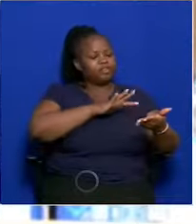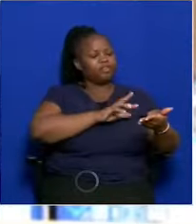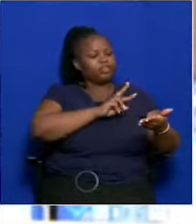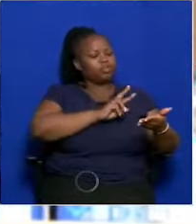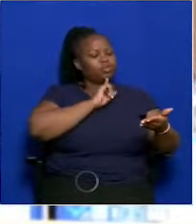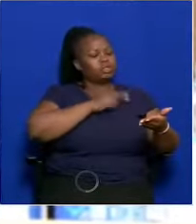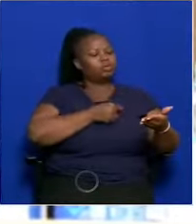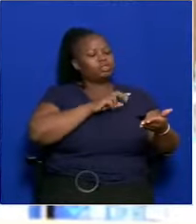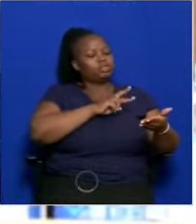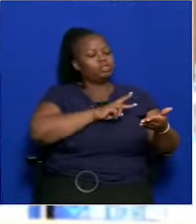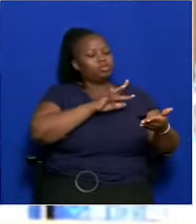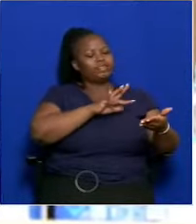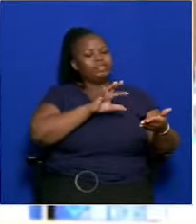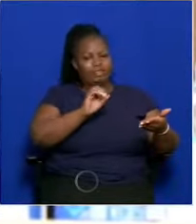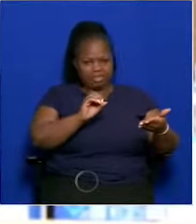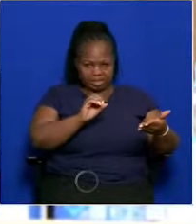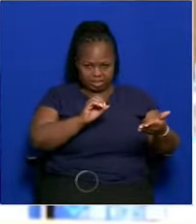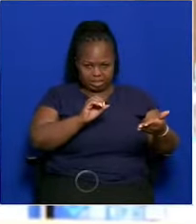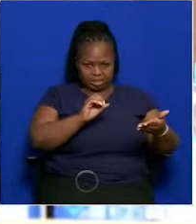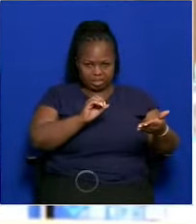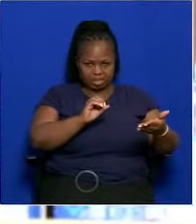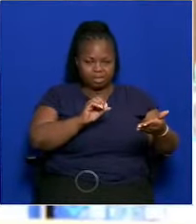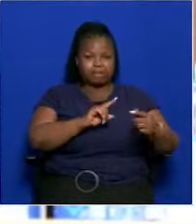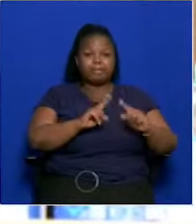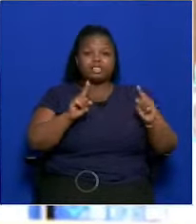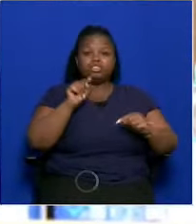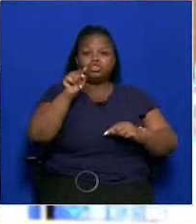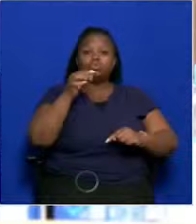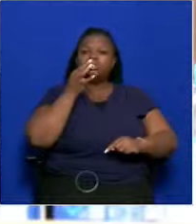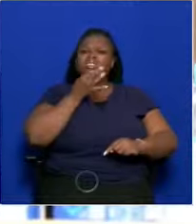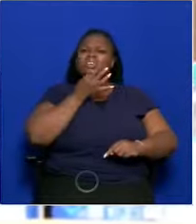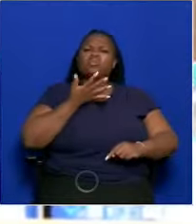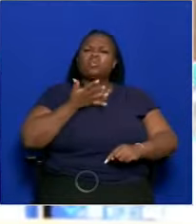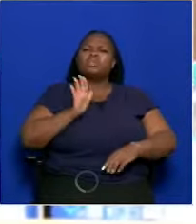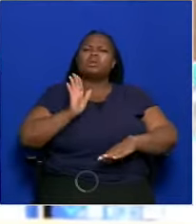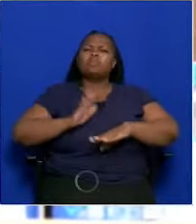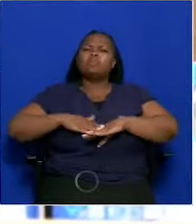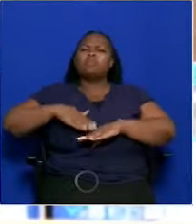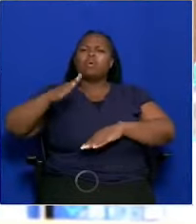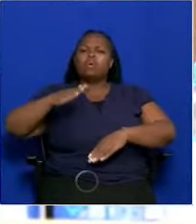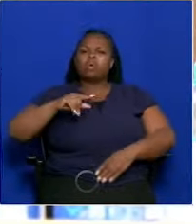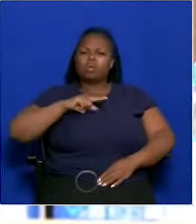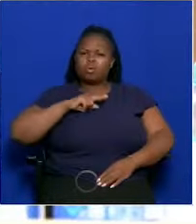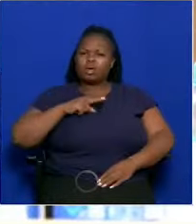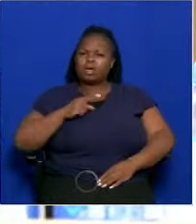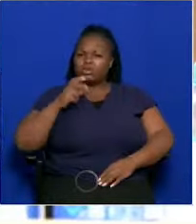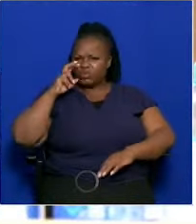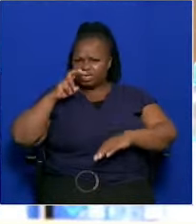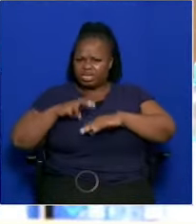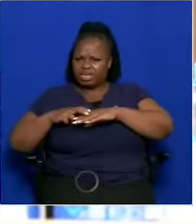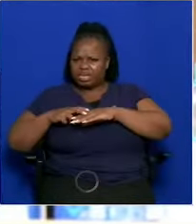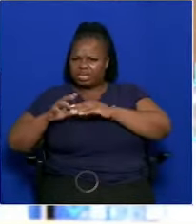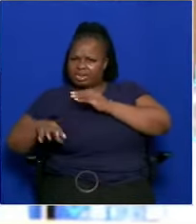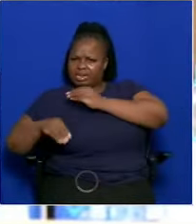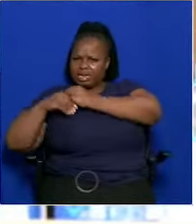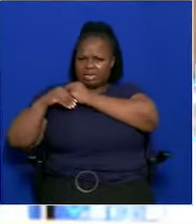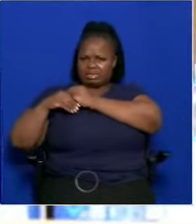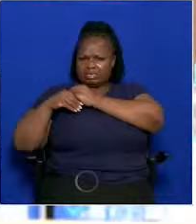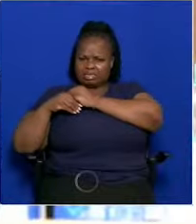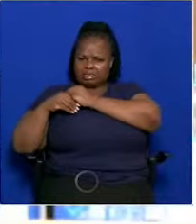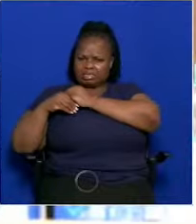52,250 rand, Yes. you asked for more to give yourself a cushion. Yes. Yes.